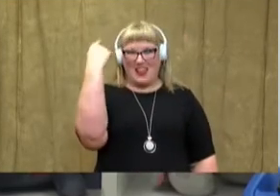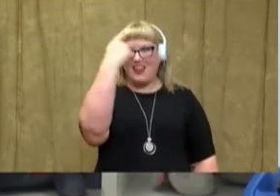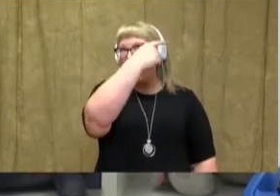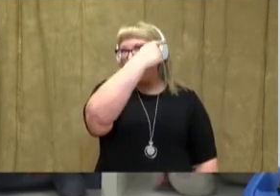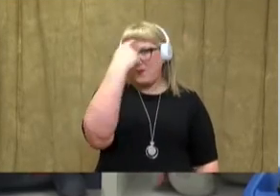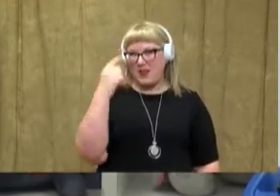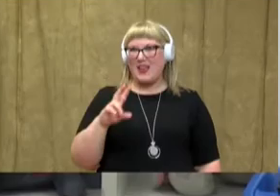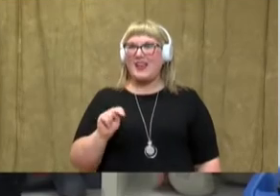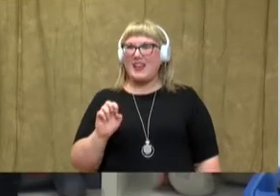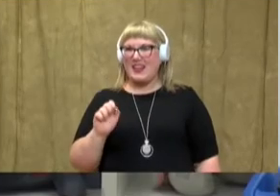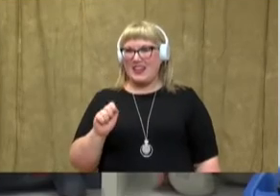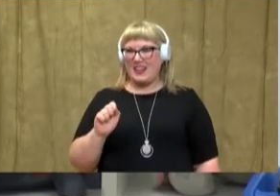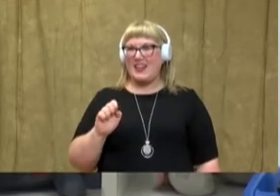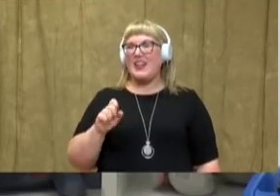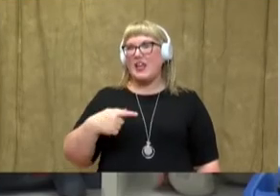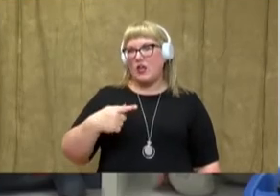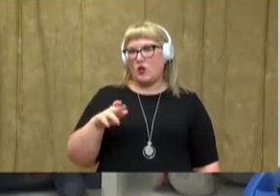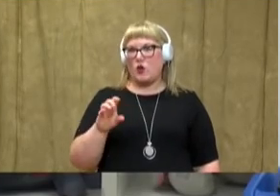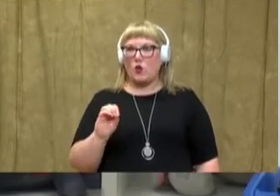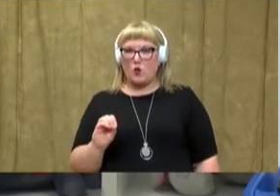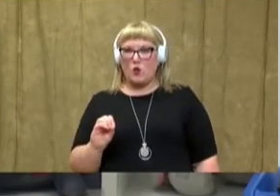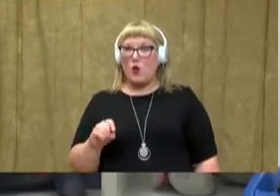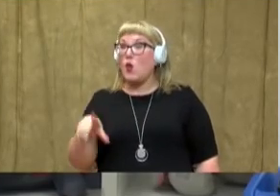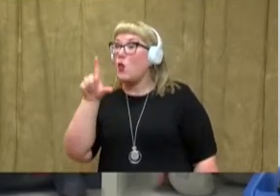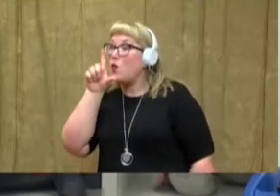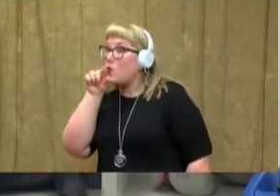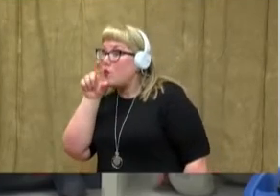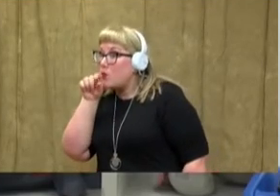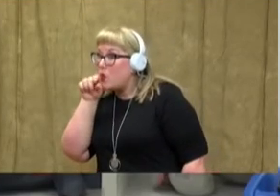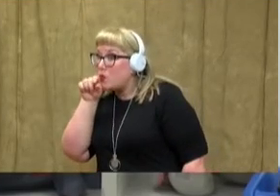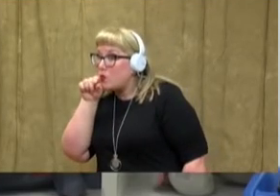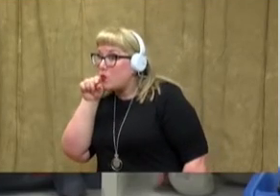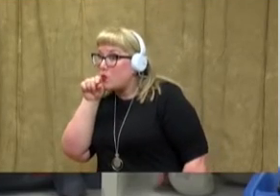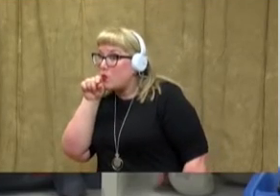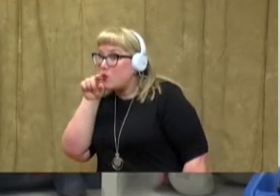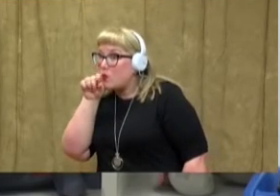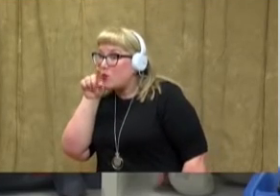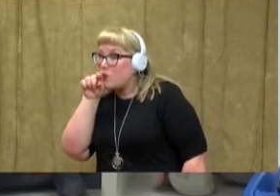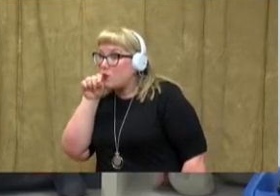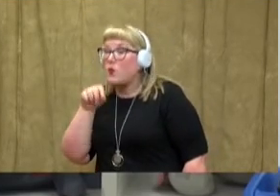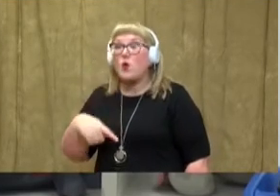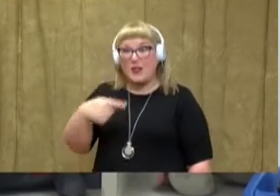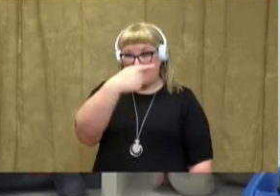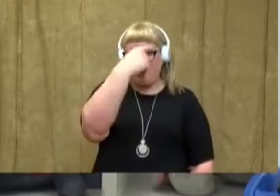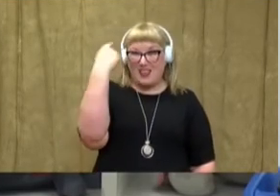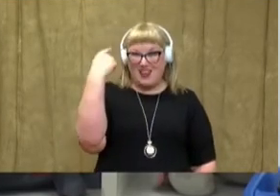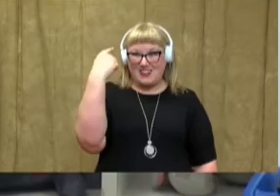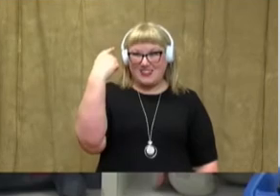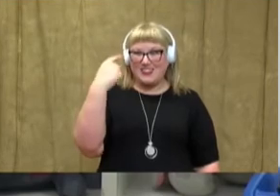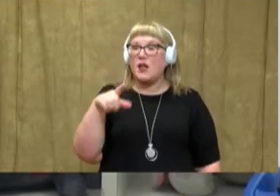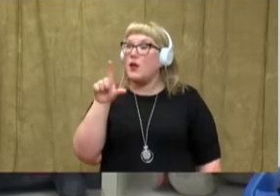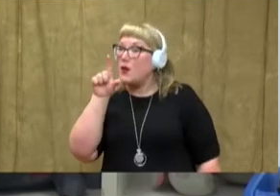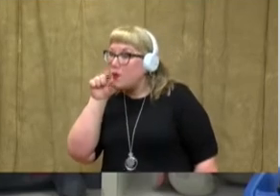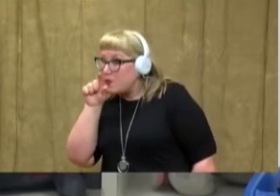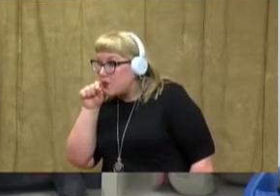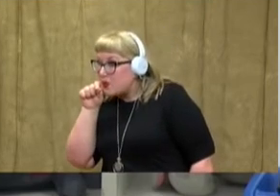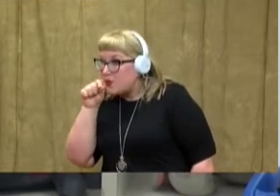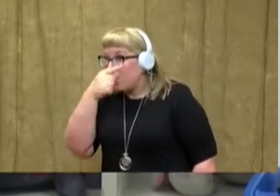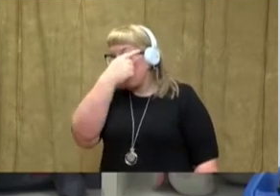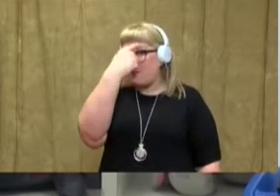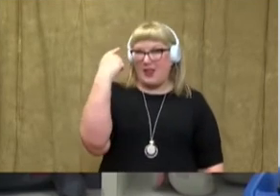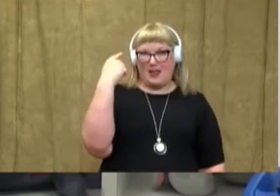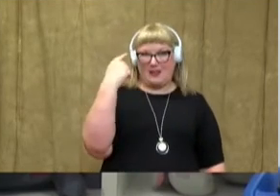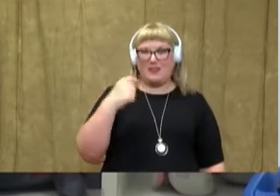negro is black. Yeah. El cuervo, that's a bird. El cuervo is a